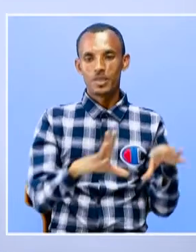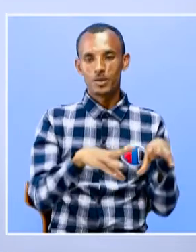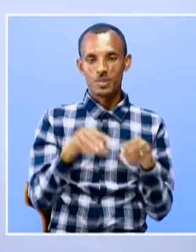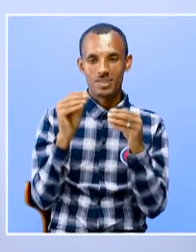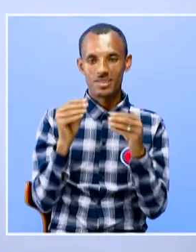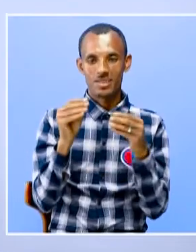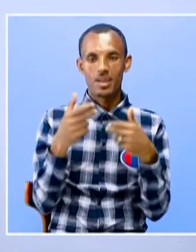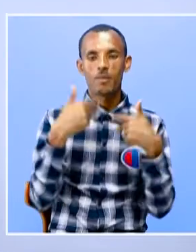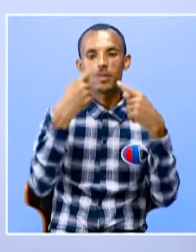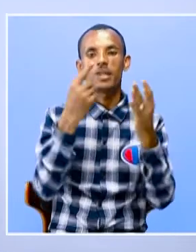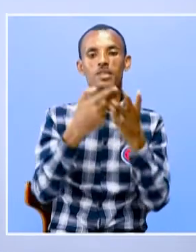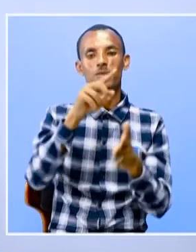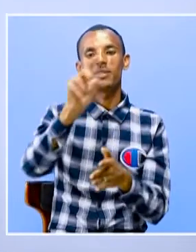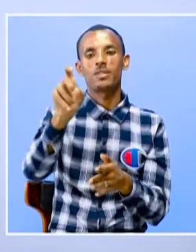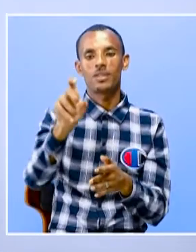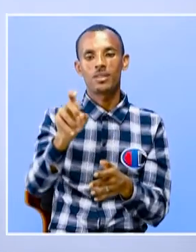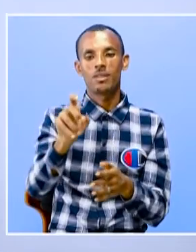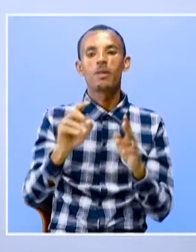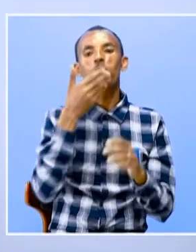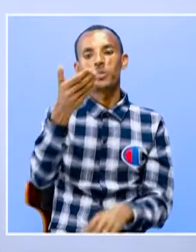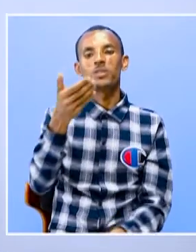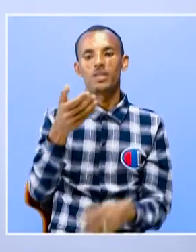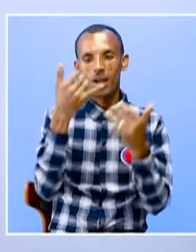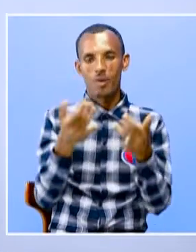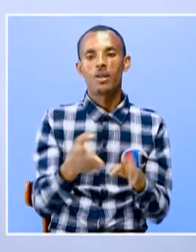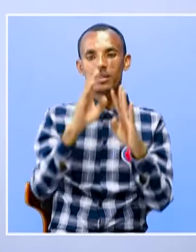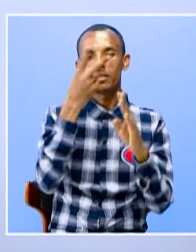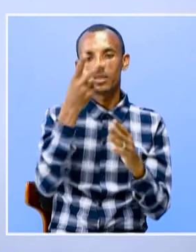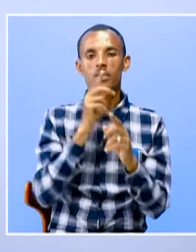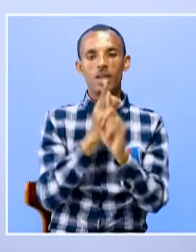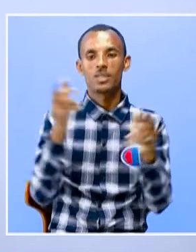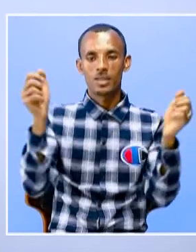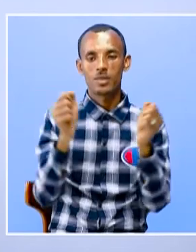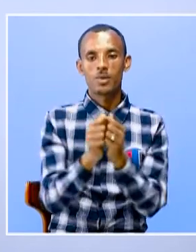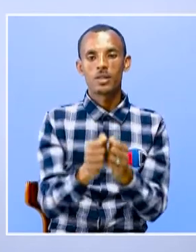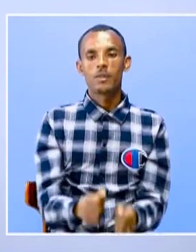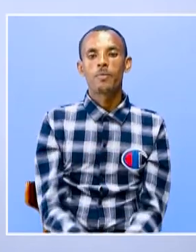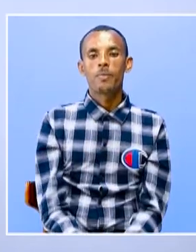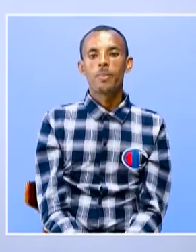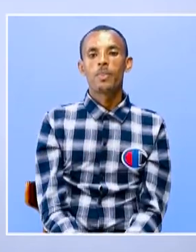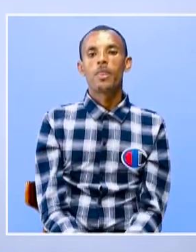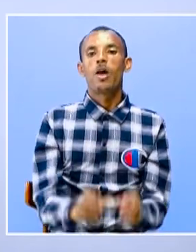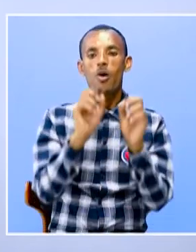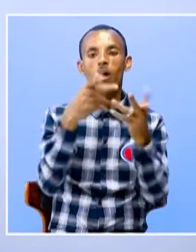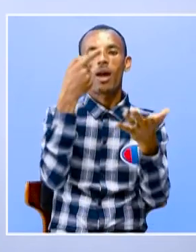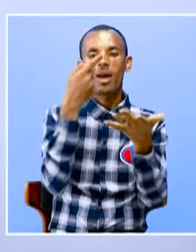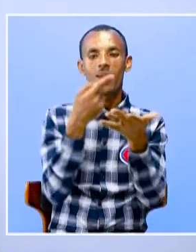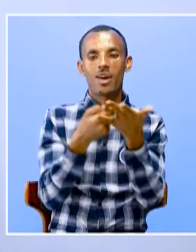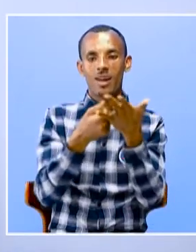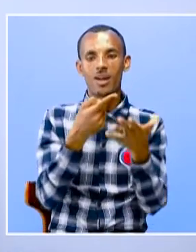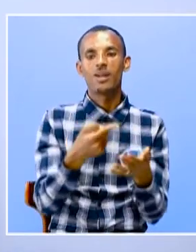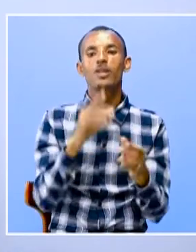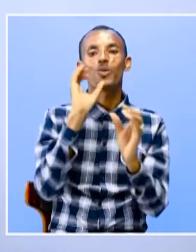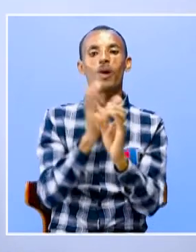Students, have you tried the question? Good. Now let's see the answer. Okay, here